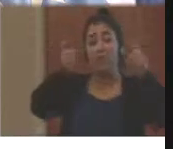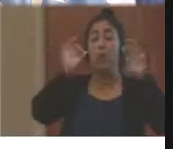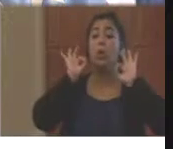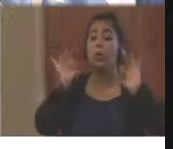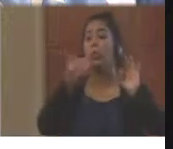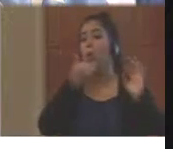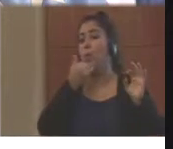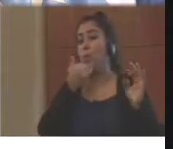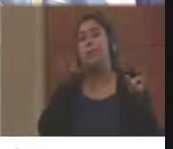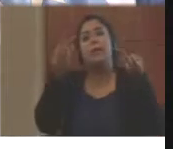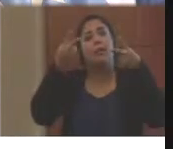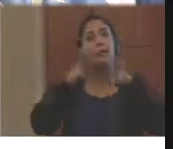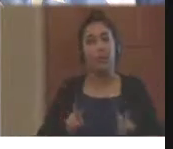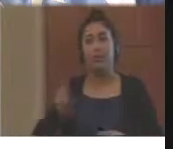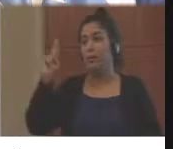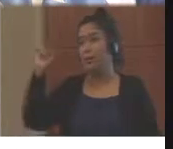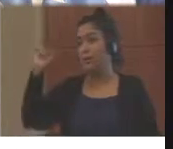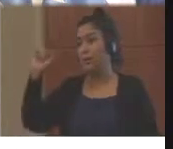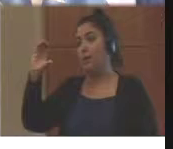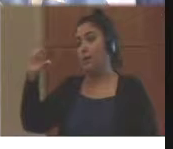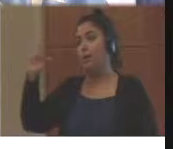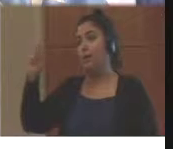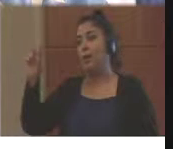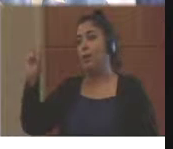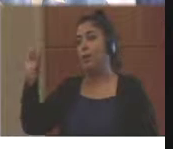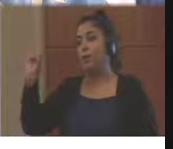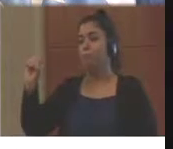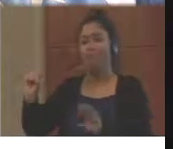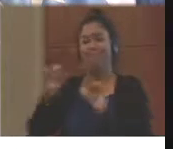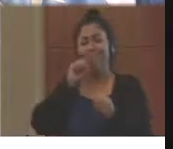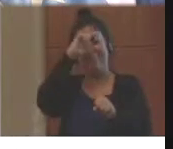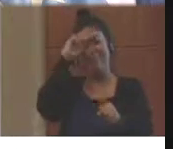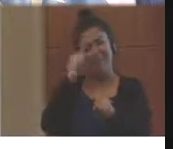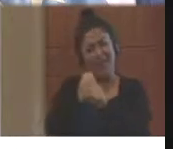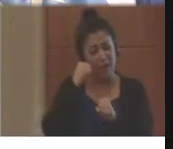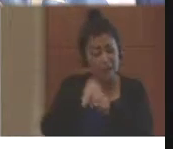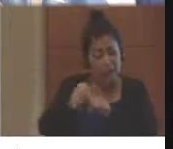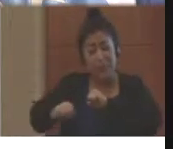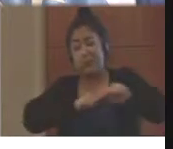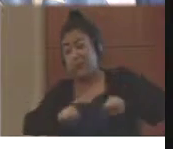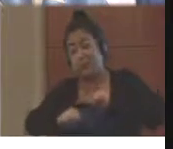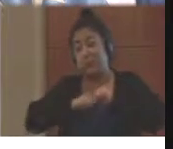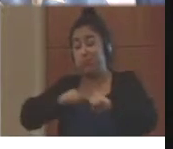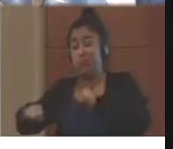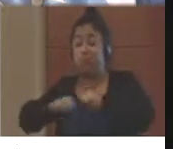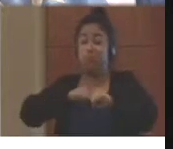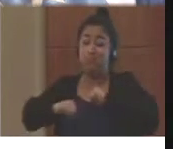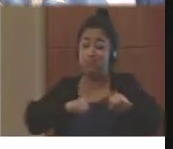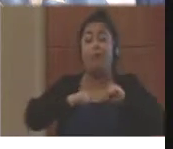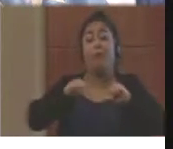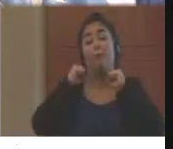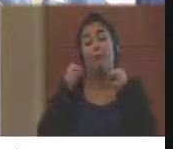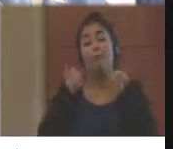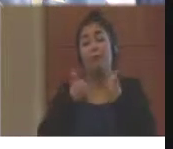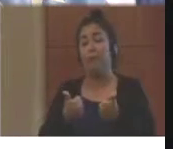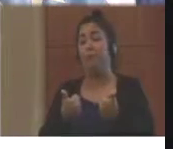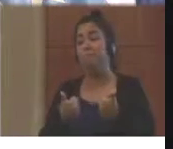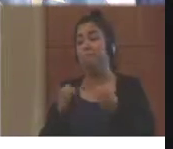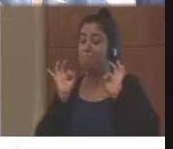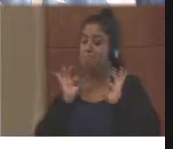and reduction, and Ricardo's leadership where he and his team have deployed a fantastic